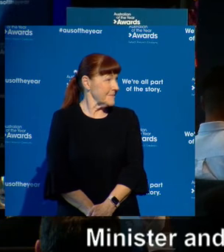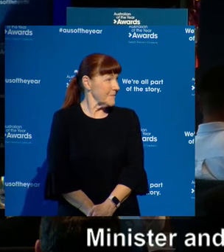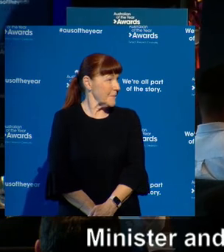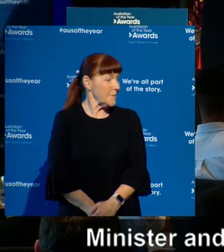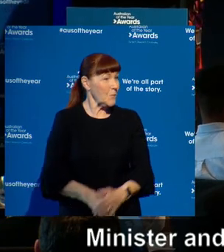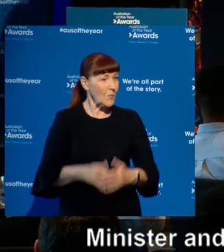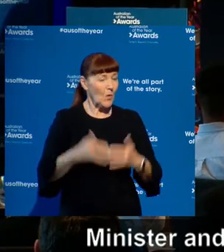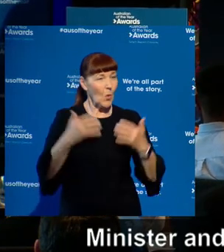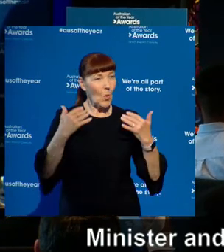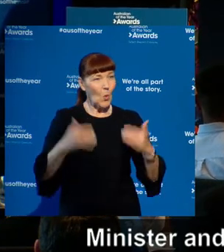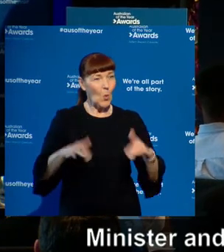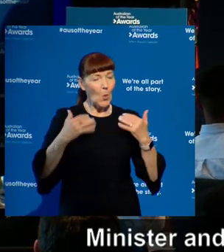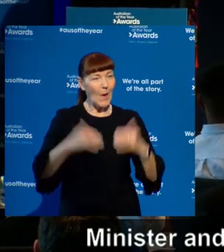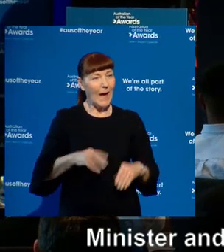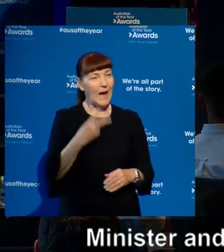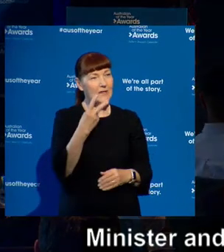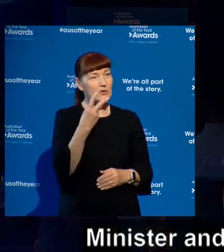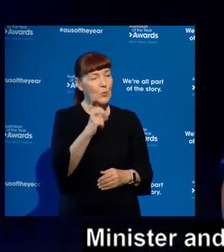Well, it's been a bit of a year.